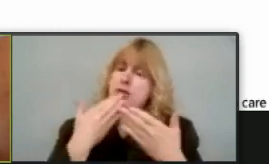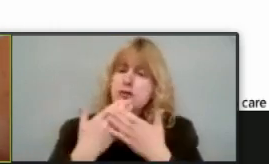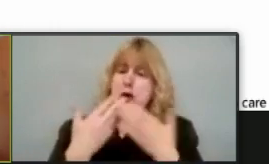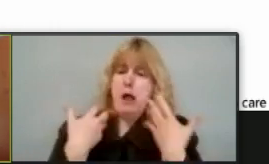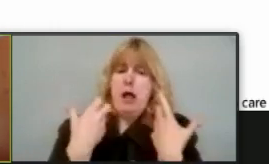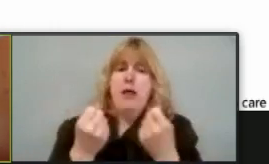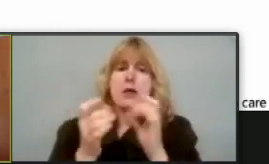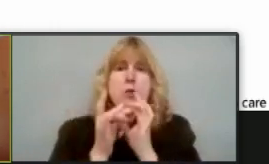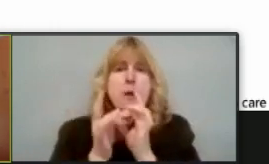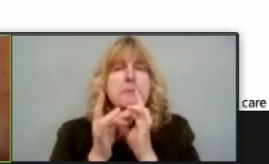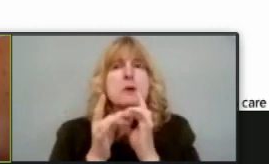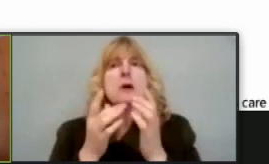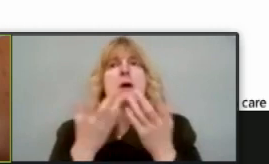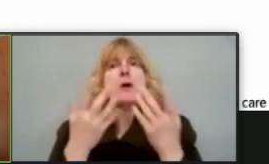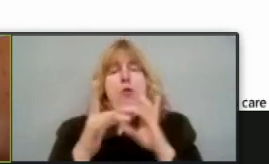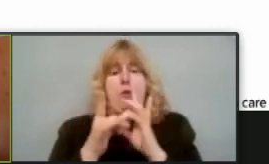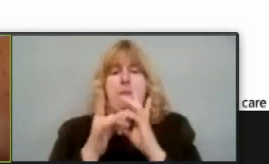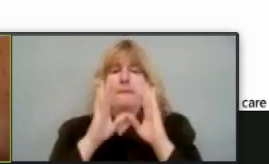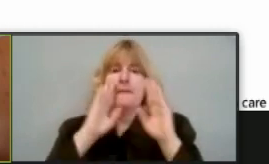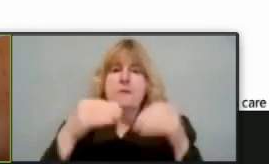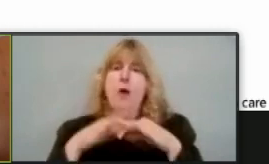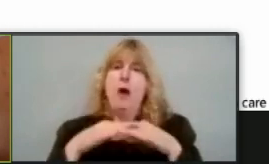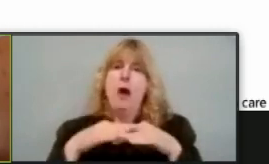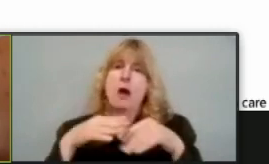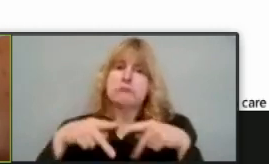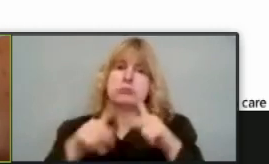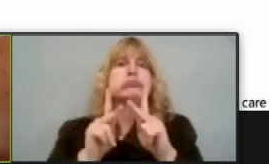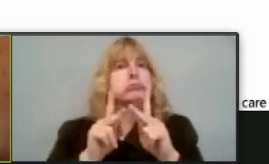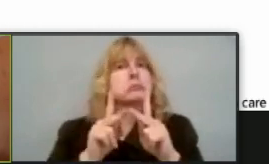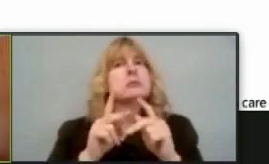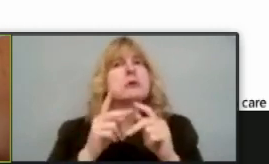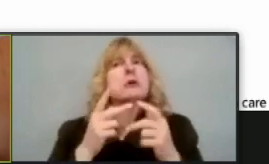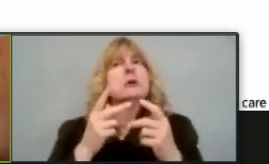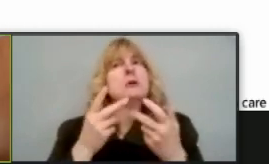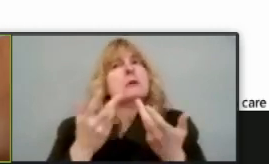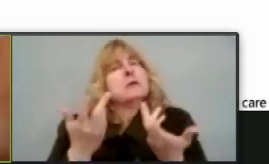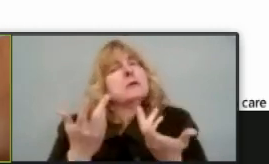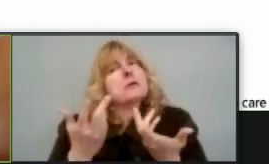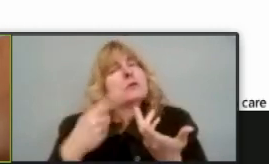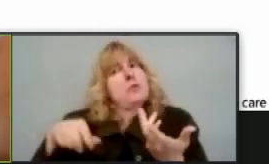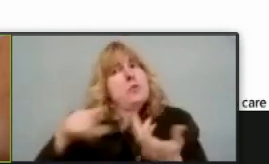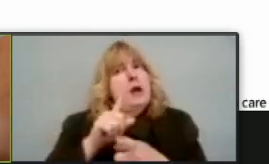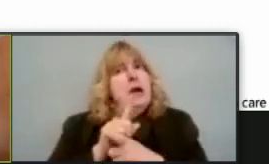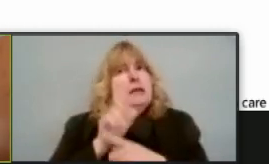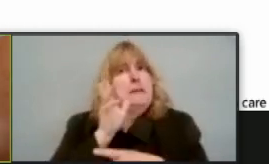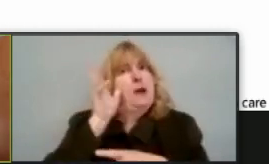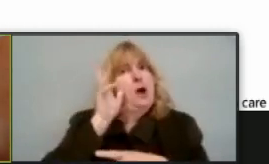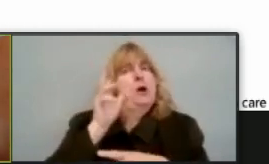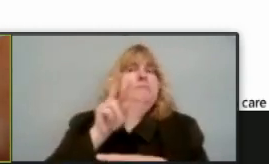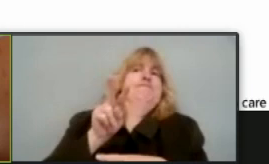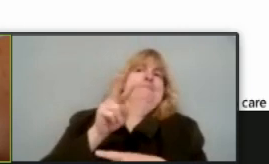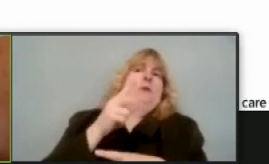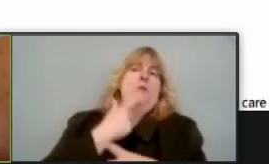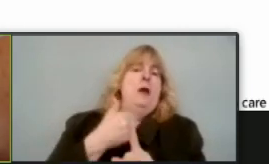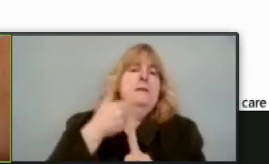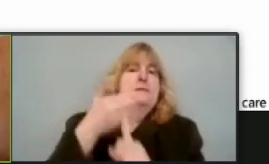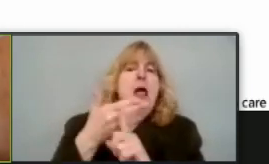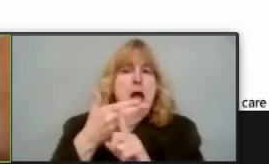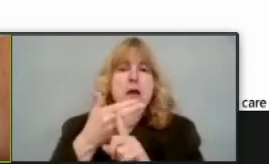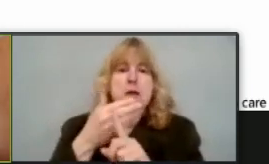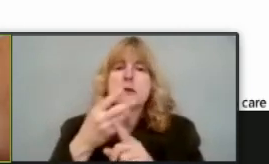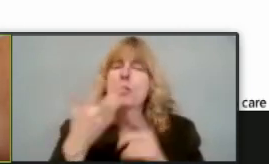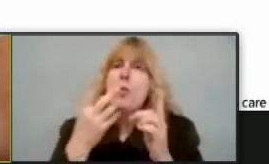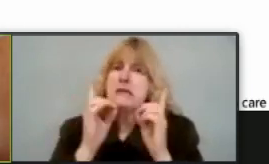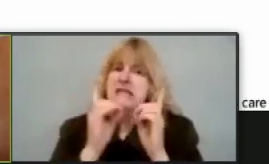red flags are that we as parents can look for. So one of the things I wanna say first is, what is dating violence? So